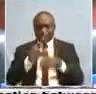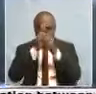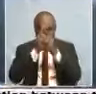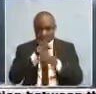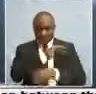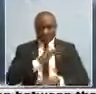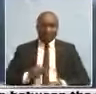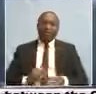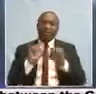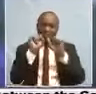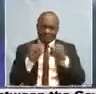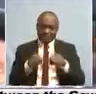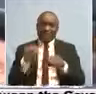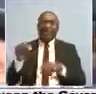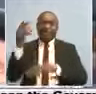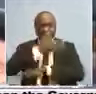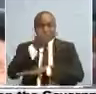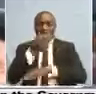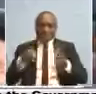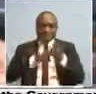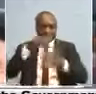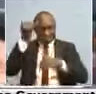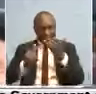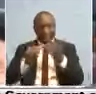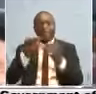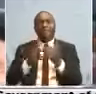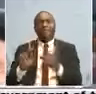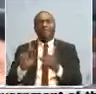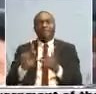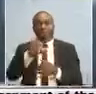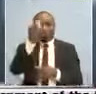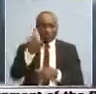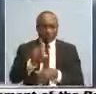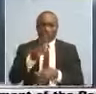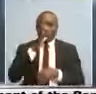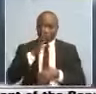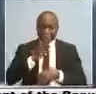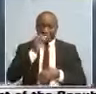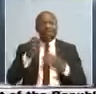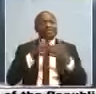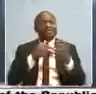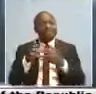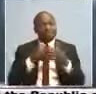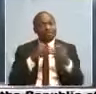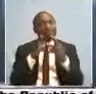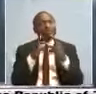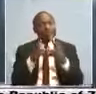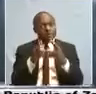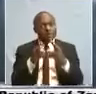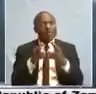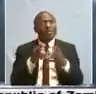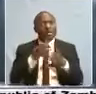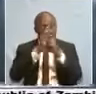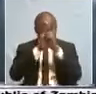Honorable Member, for Nalolo, you can repeat the last part of your question? Madam Speaker, in simple terms, is